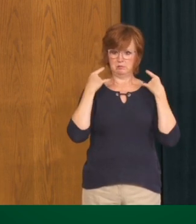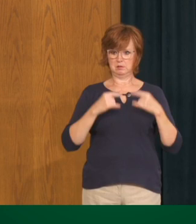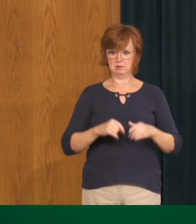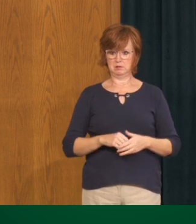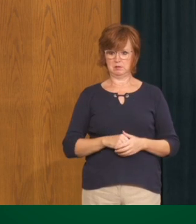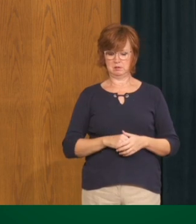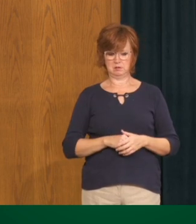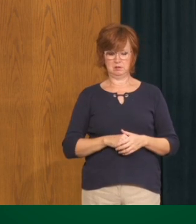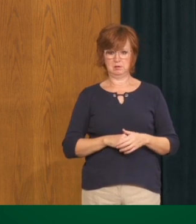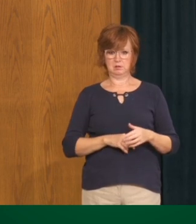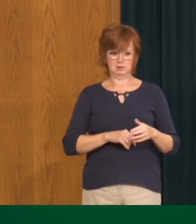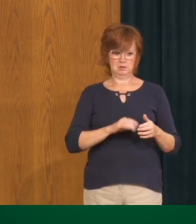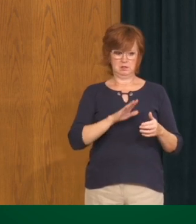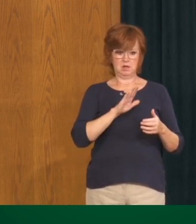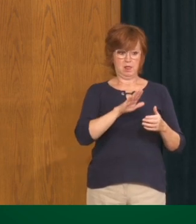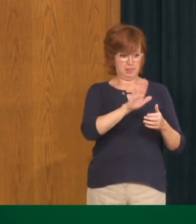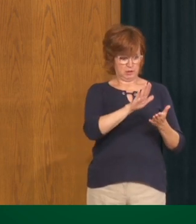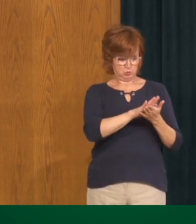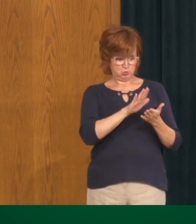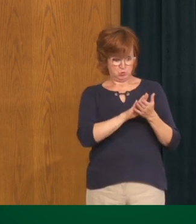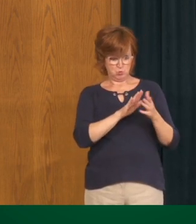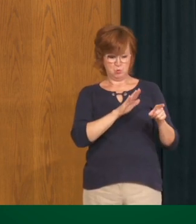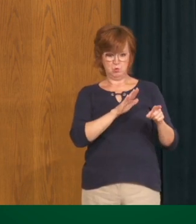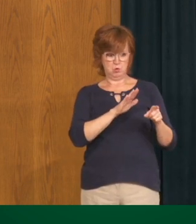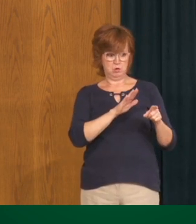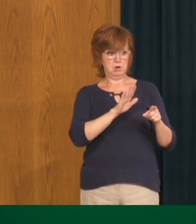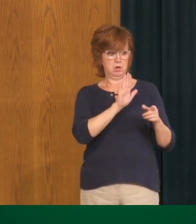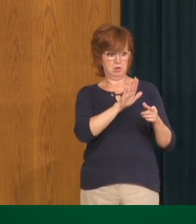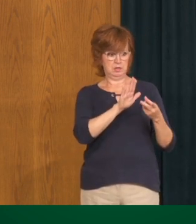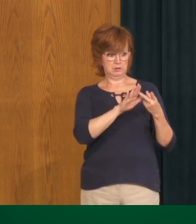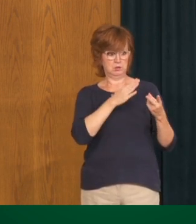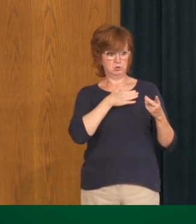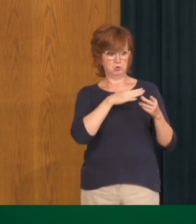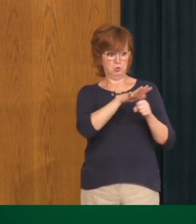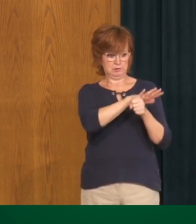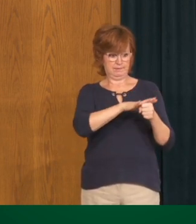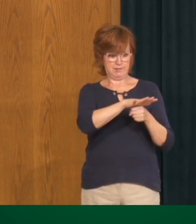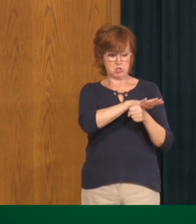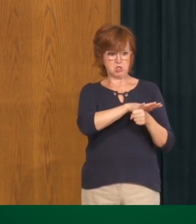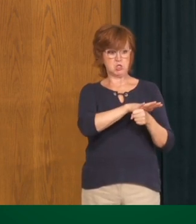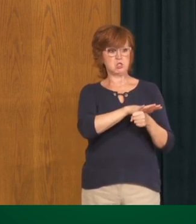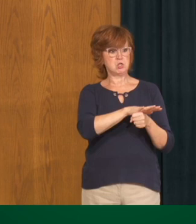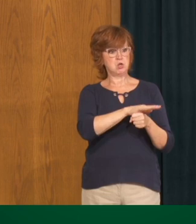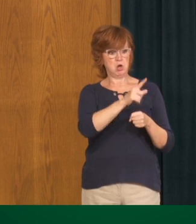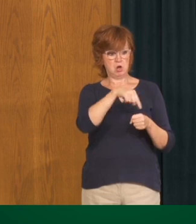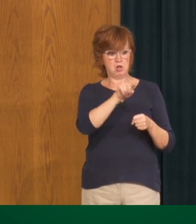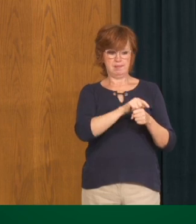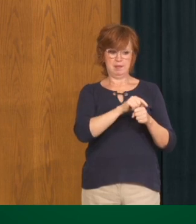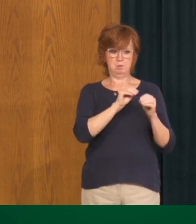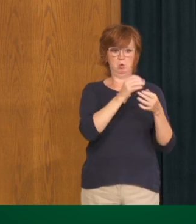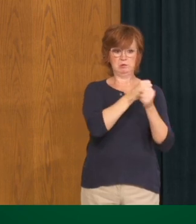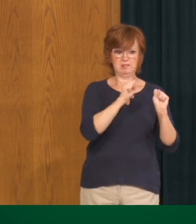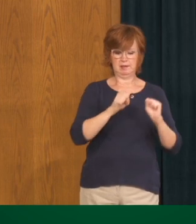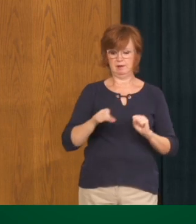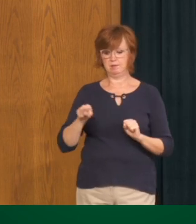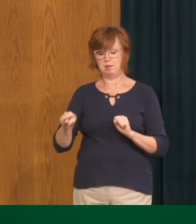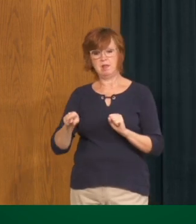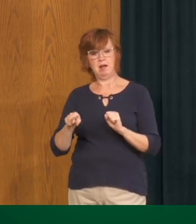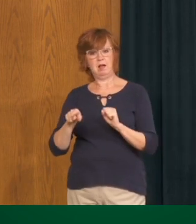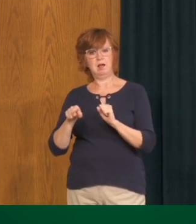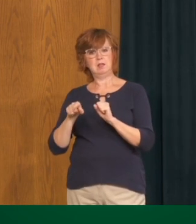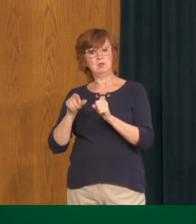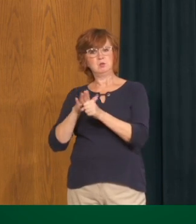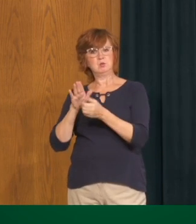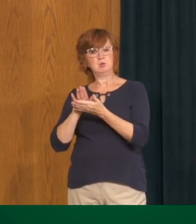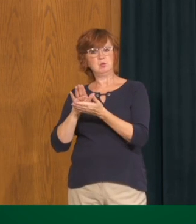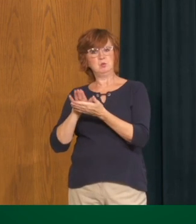more protected in some schools or some school divisions versus others because their leaders have so chosen to bring in this policy? Well, I think it's